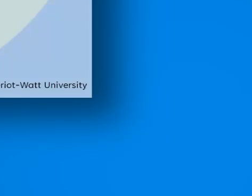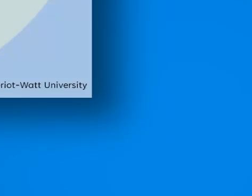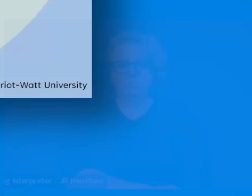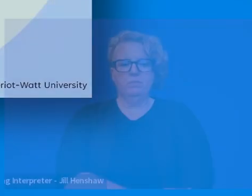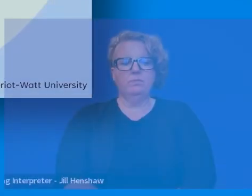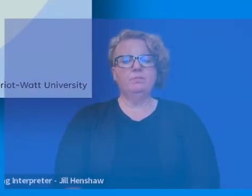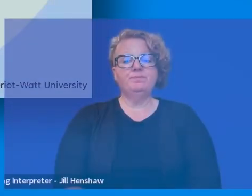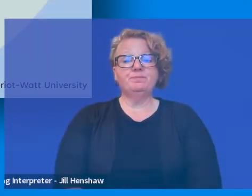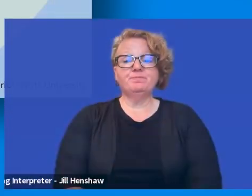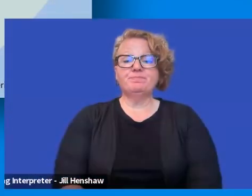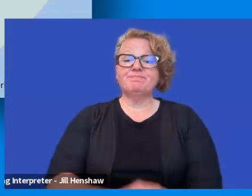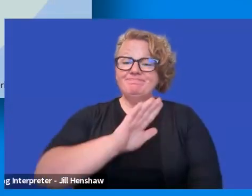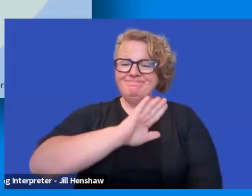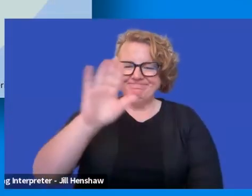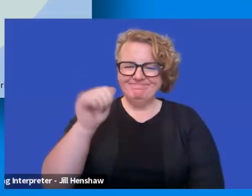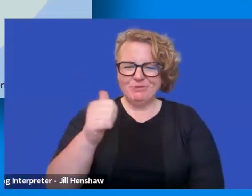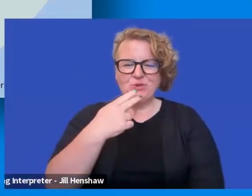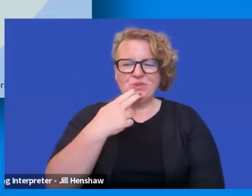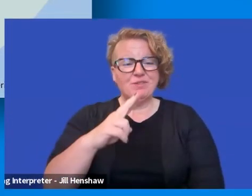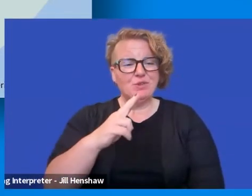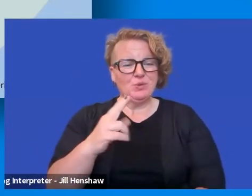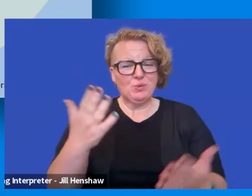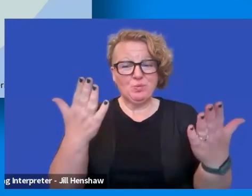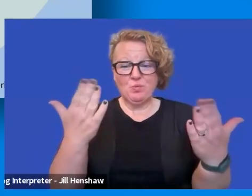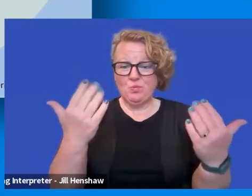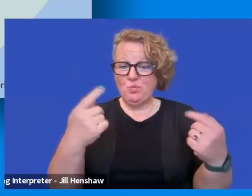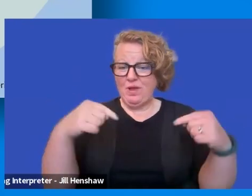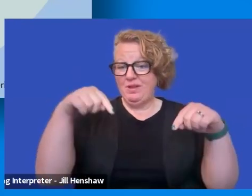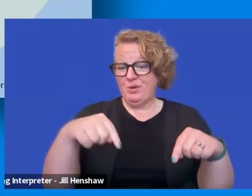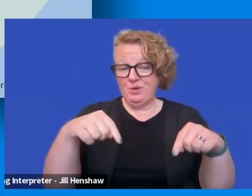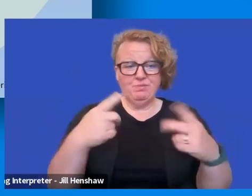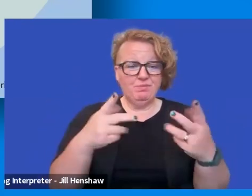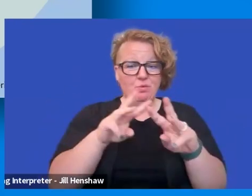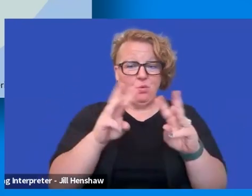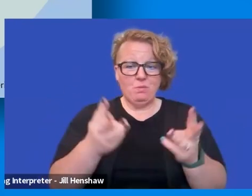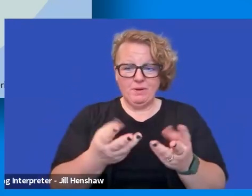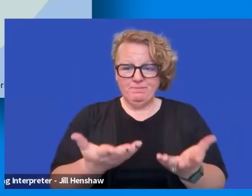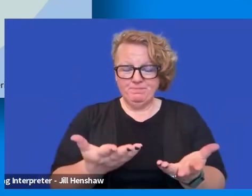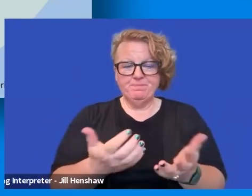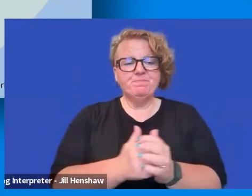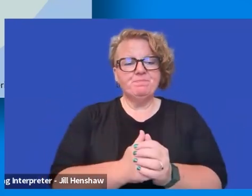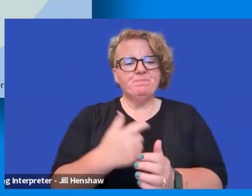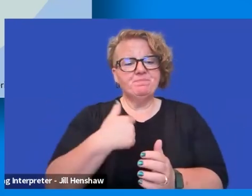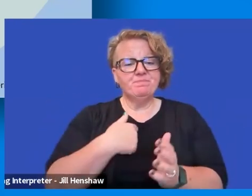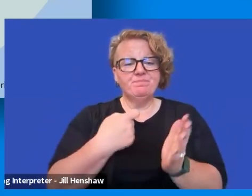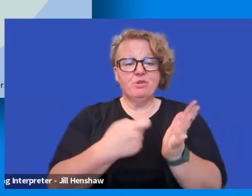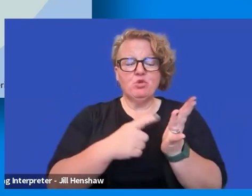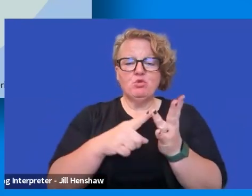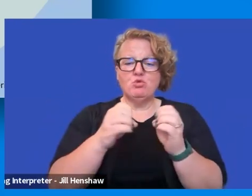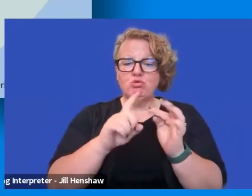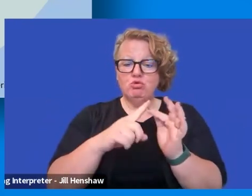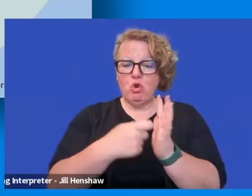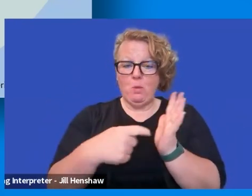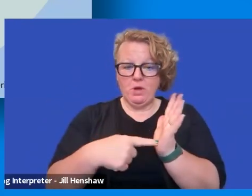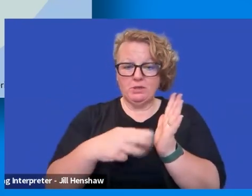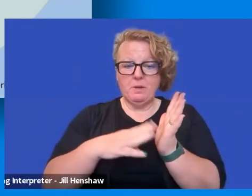Good afternoon, everyone, and a very warm welcome to this webinar. My name is Robert MacIntosh, and we will